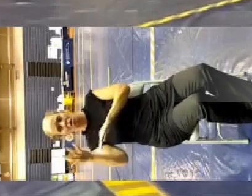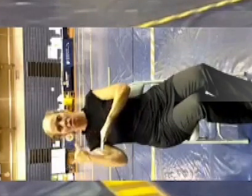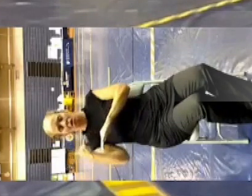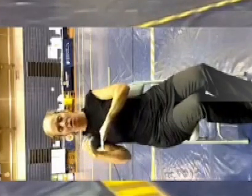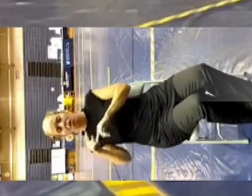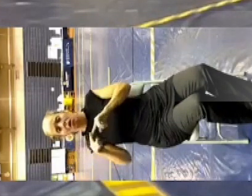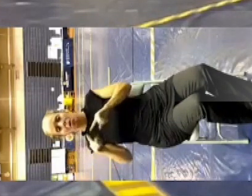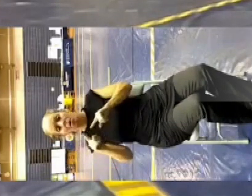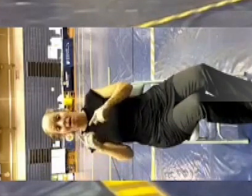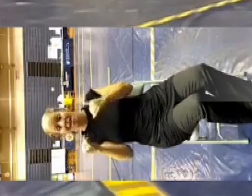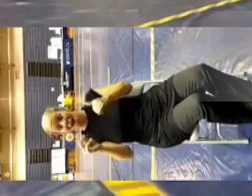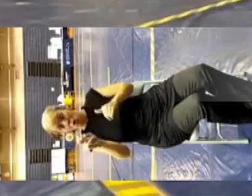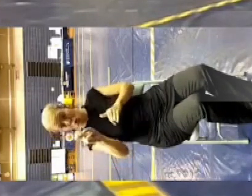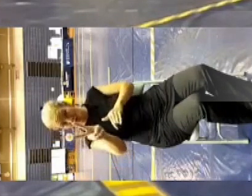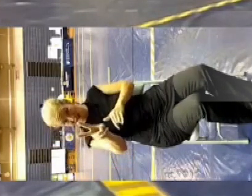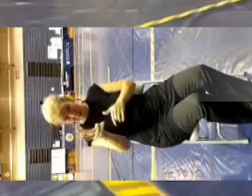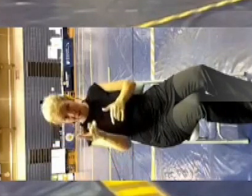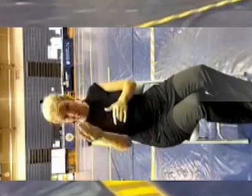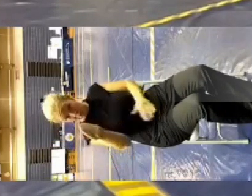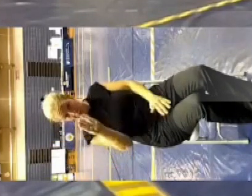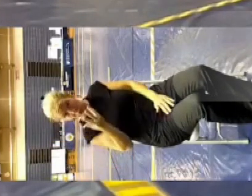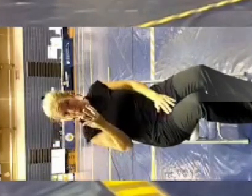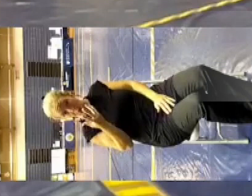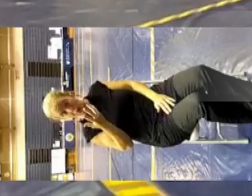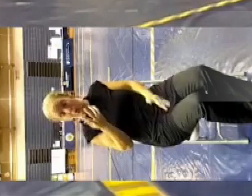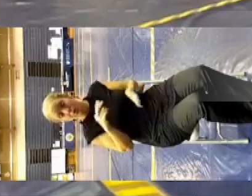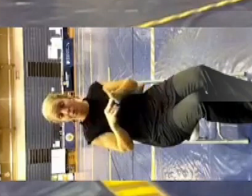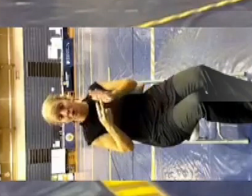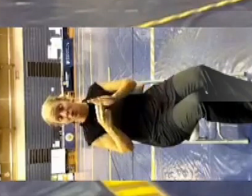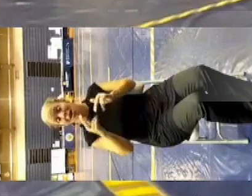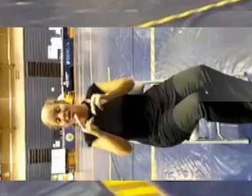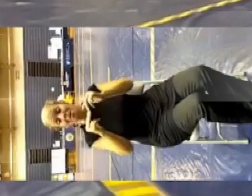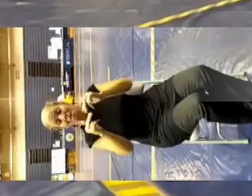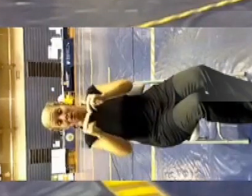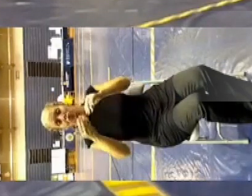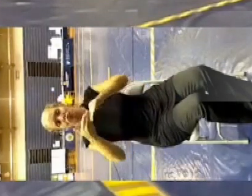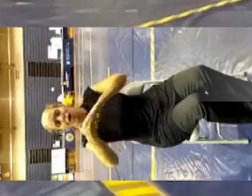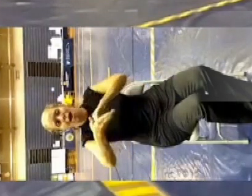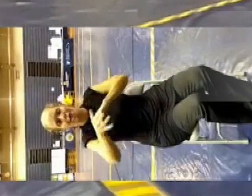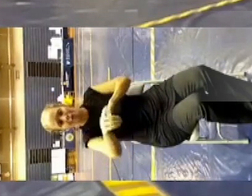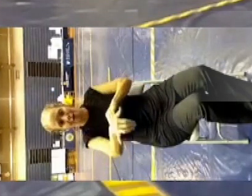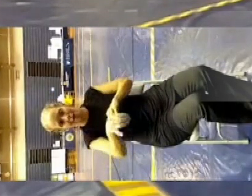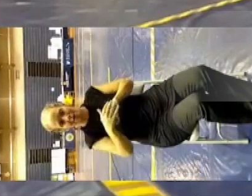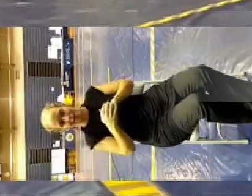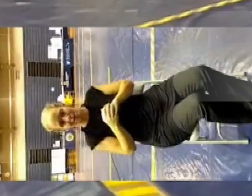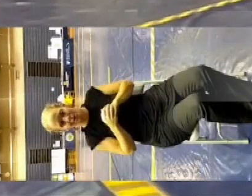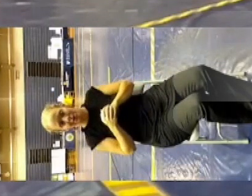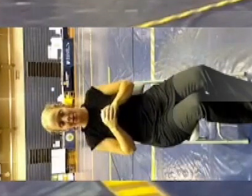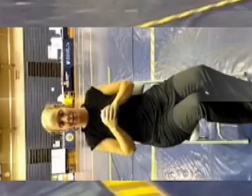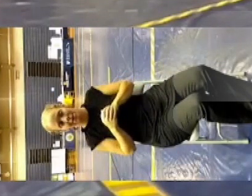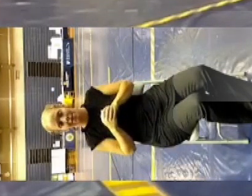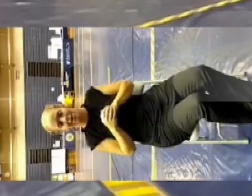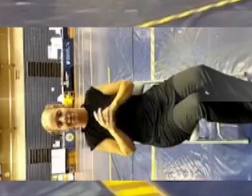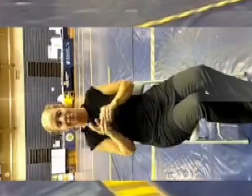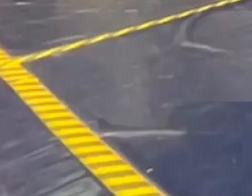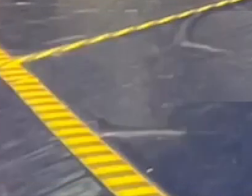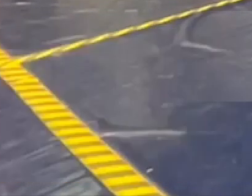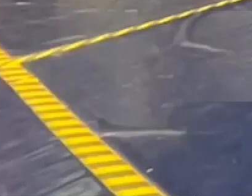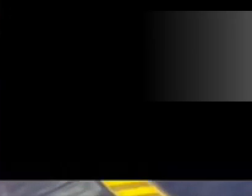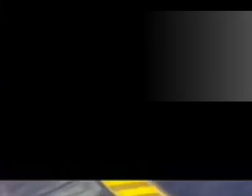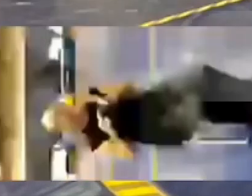input until November. You guys started building right shortly after that, which